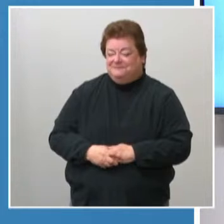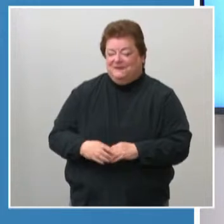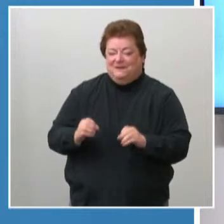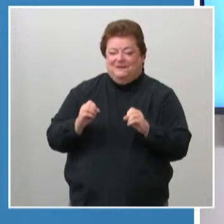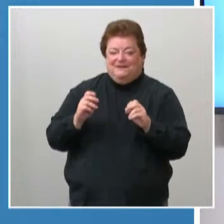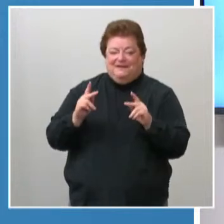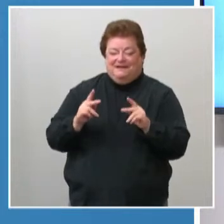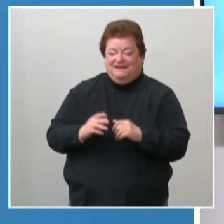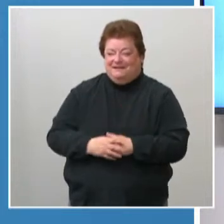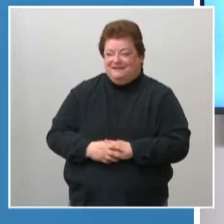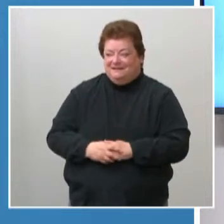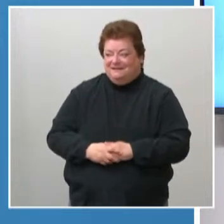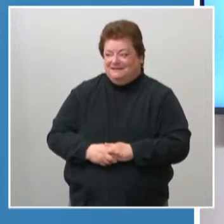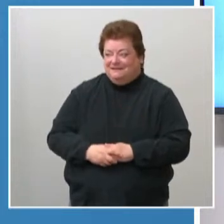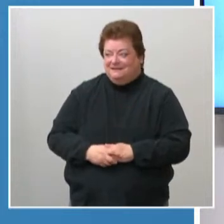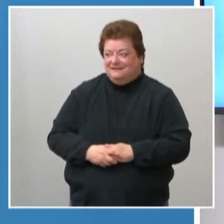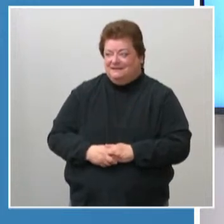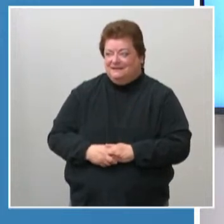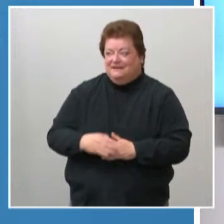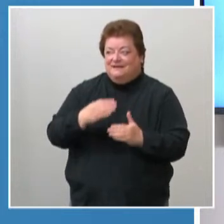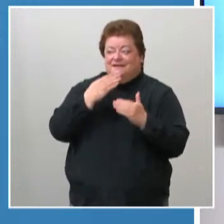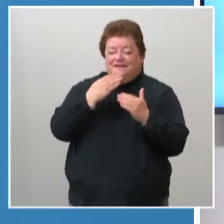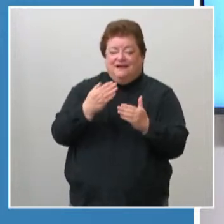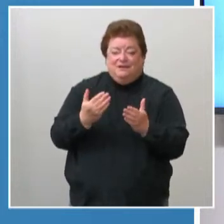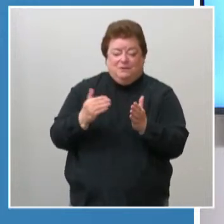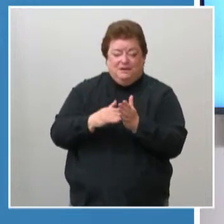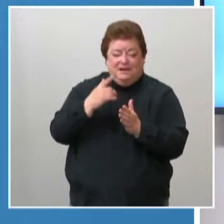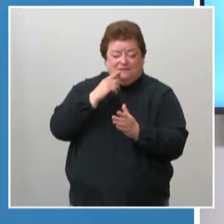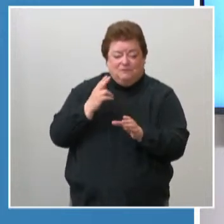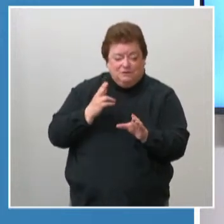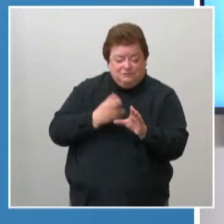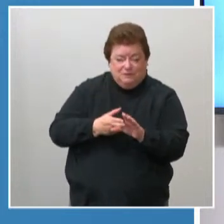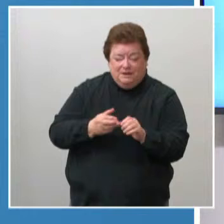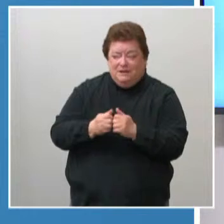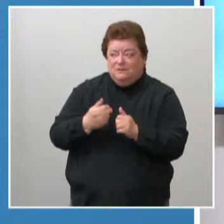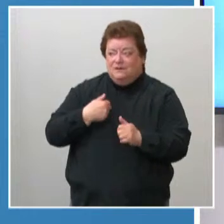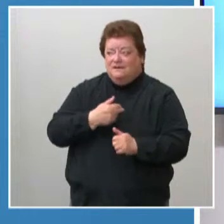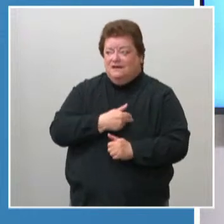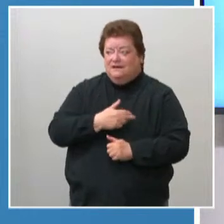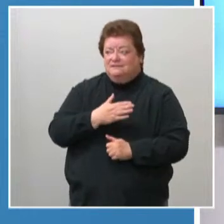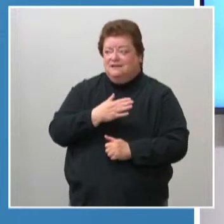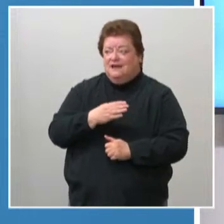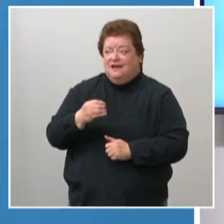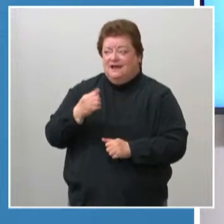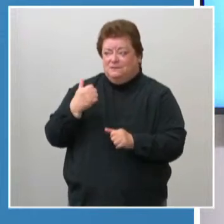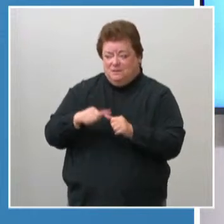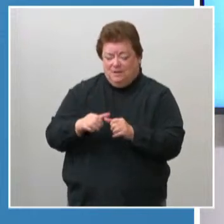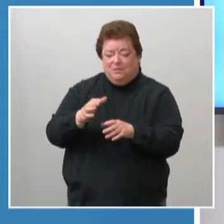Okay. All right, thank you again for joining us today,